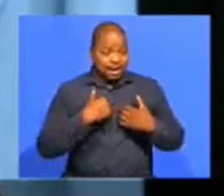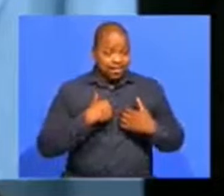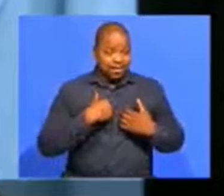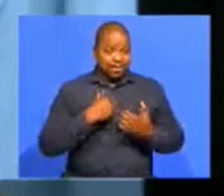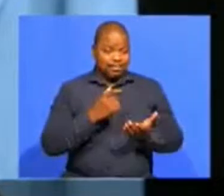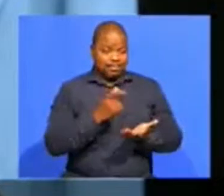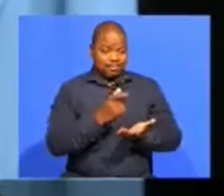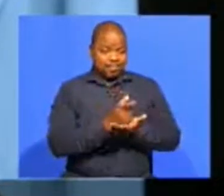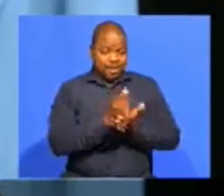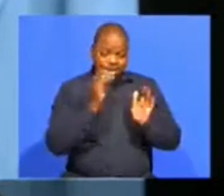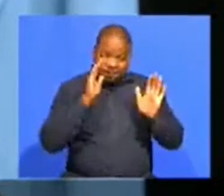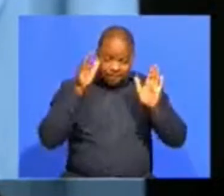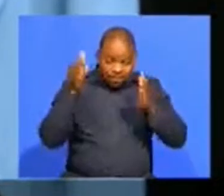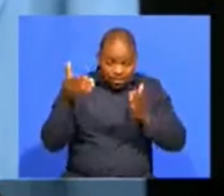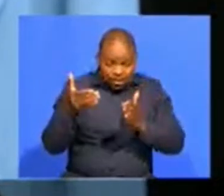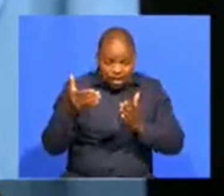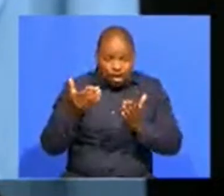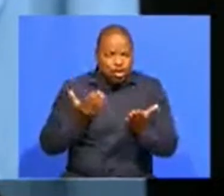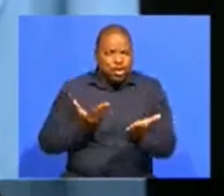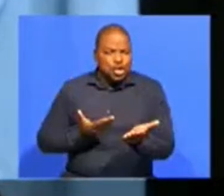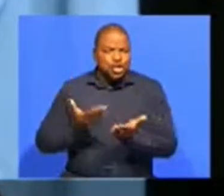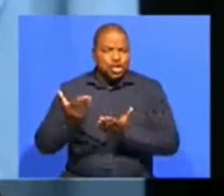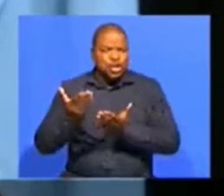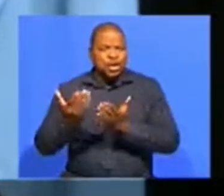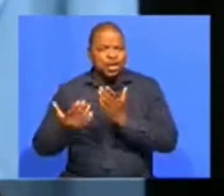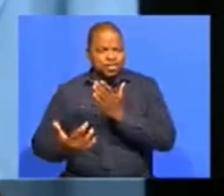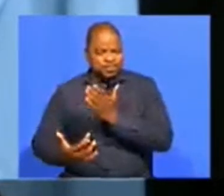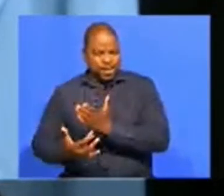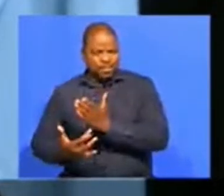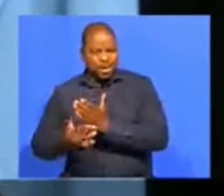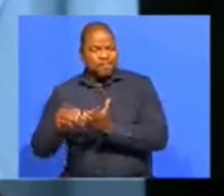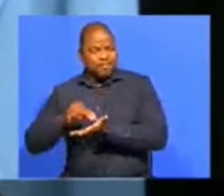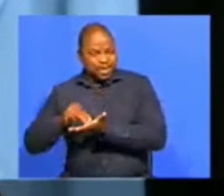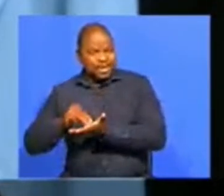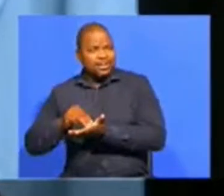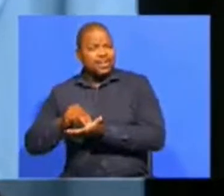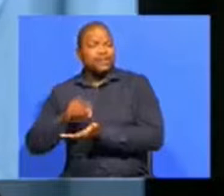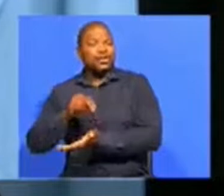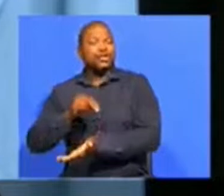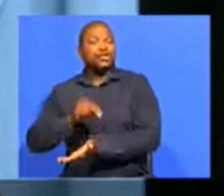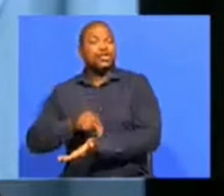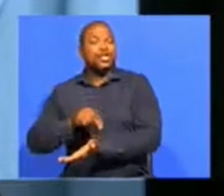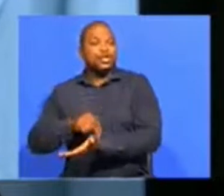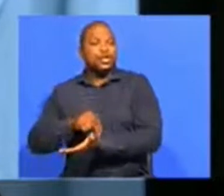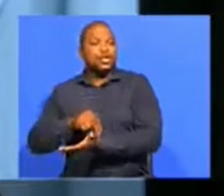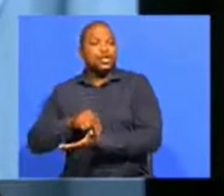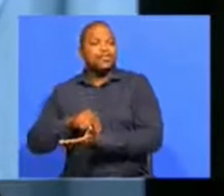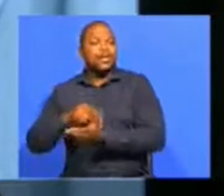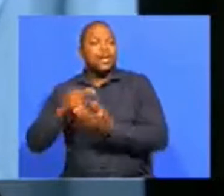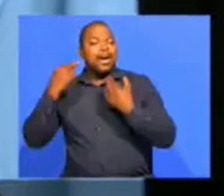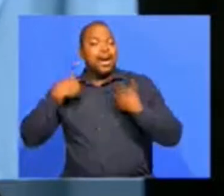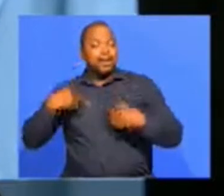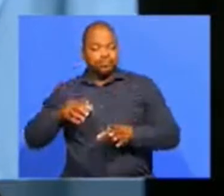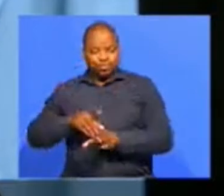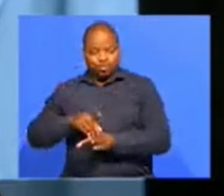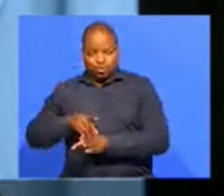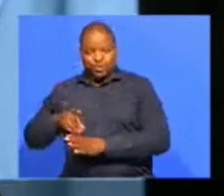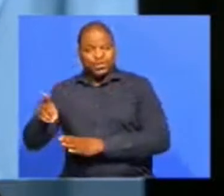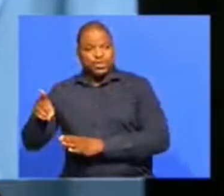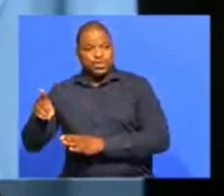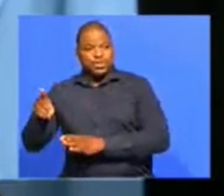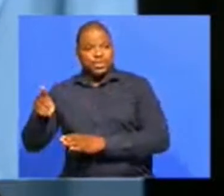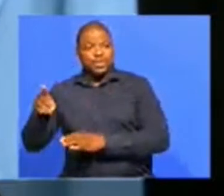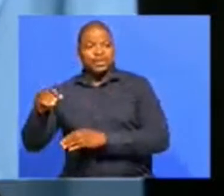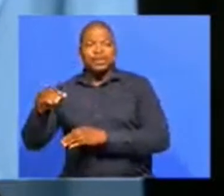Ghana, focusing on the exchange of technical medical nurses and allied health professionals, which